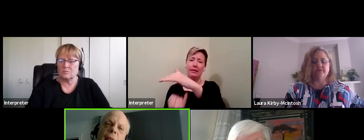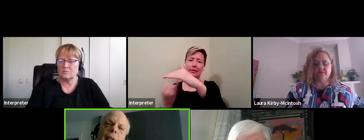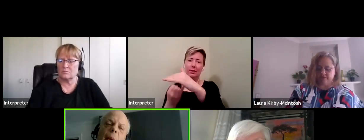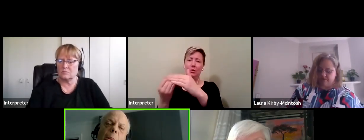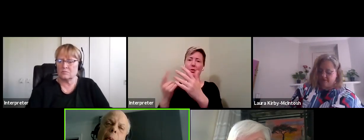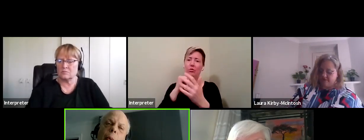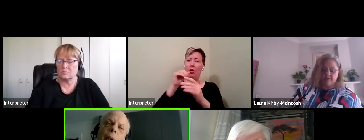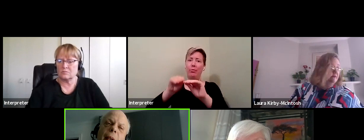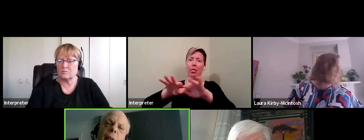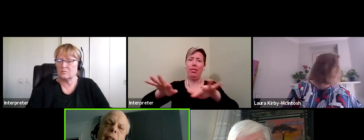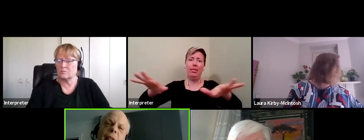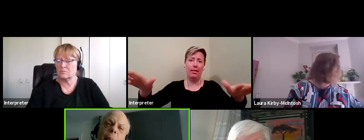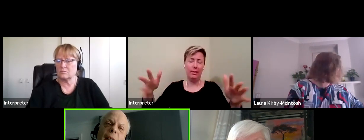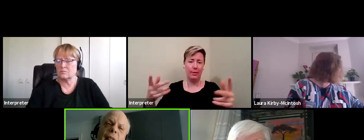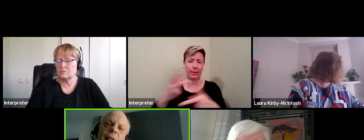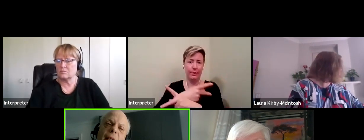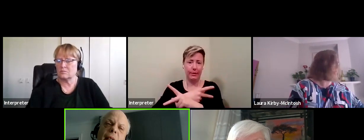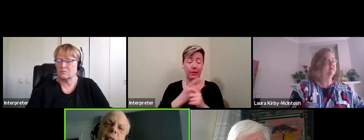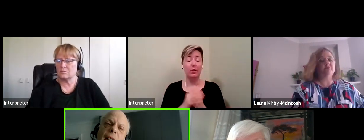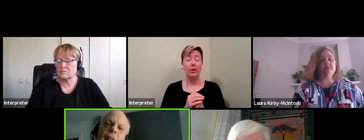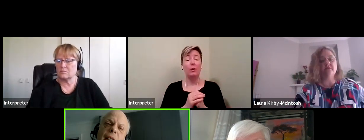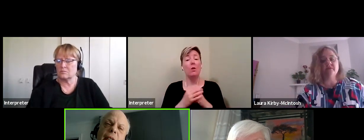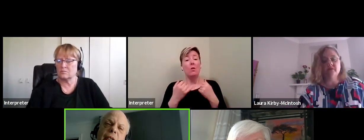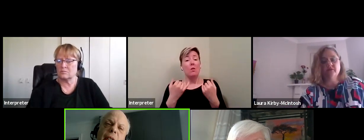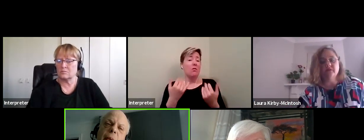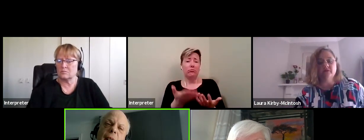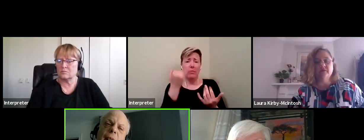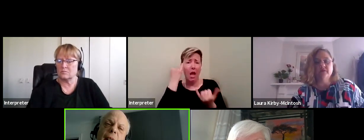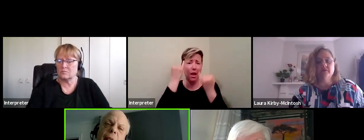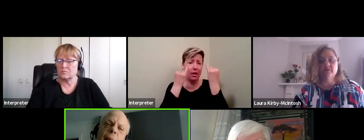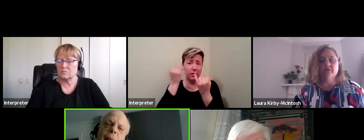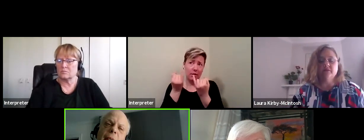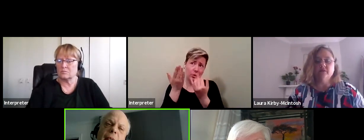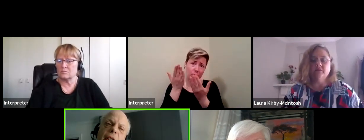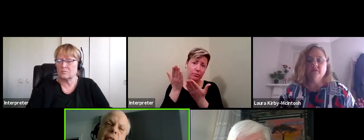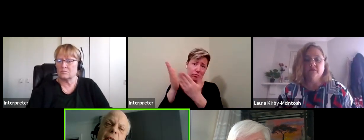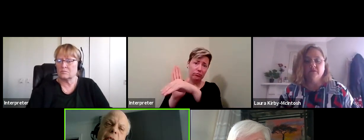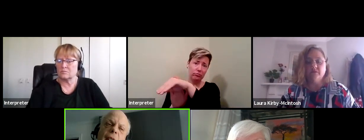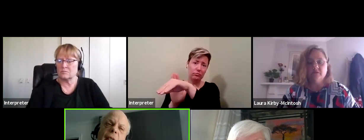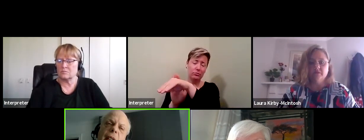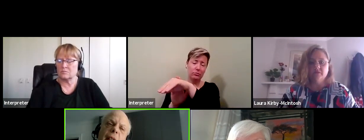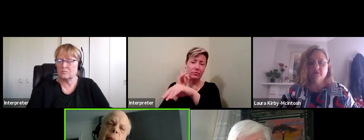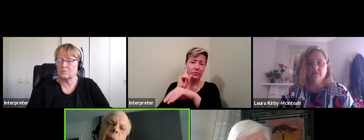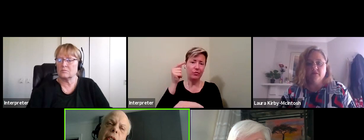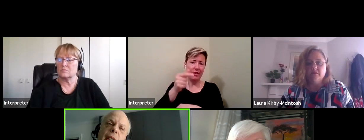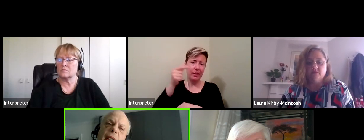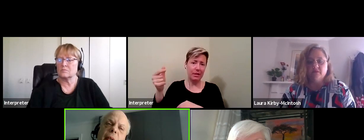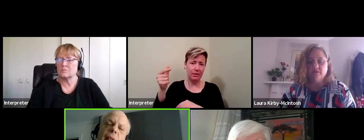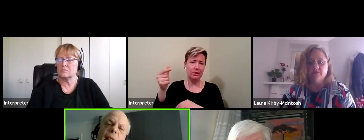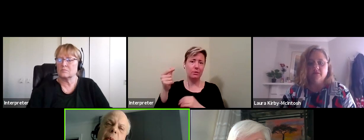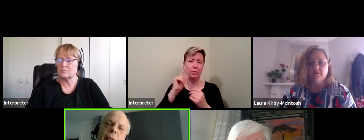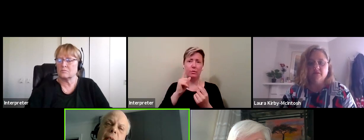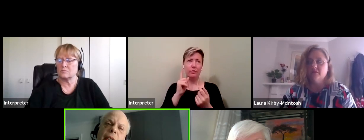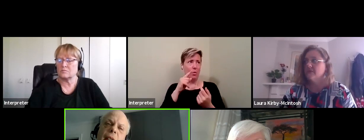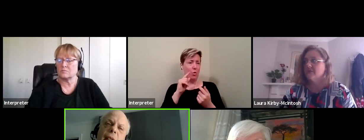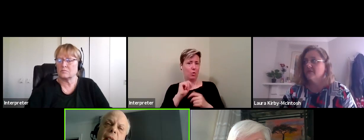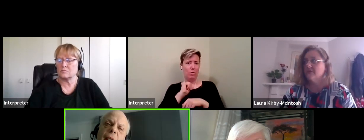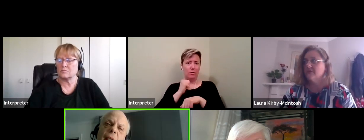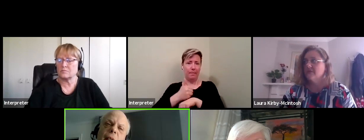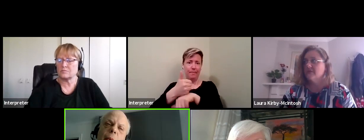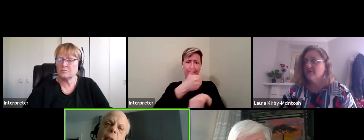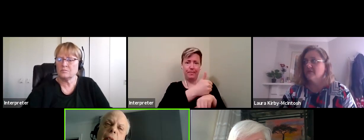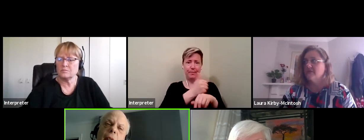people. What kind of practical ideas do you have or recommendations the government should take into account when they're